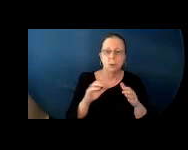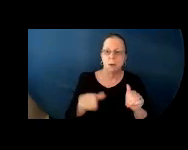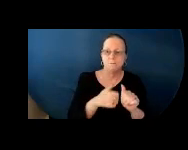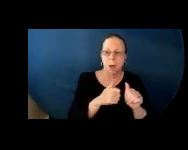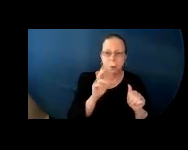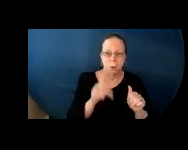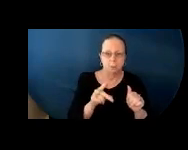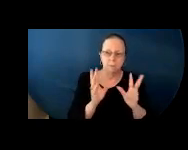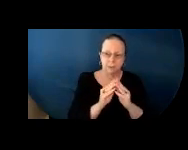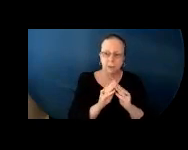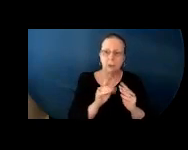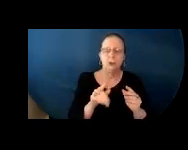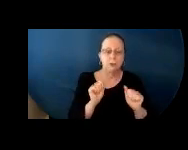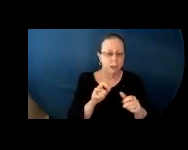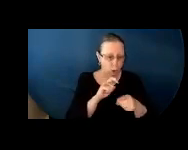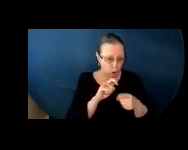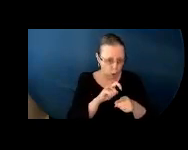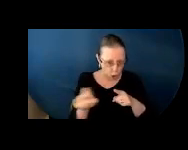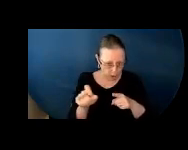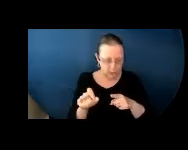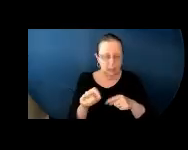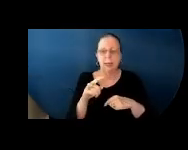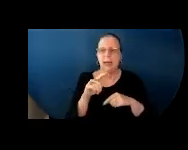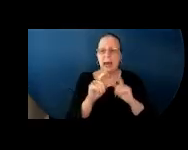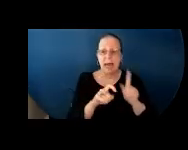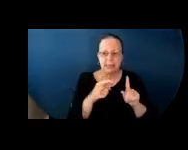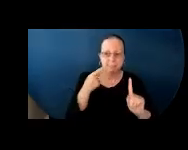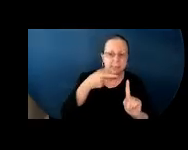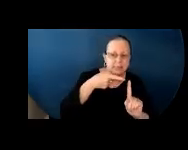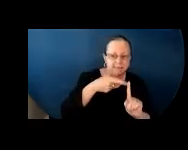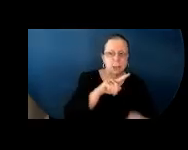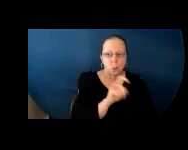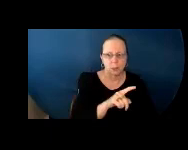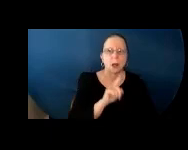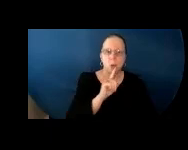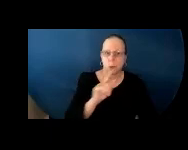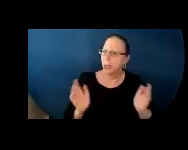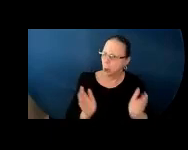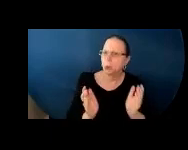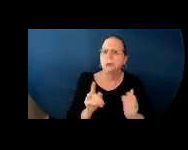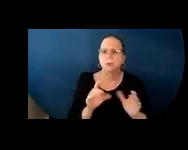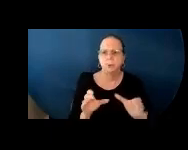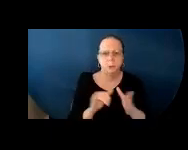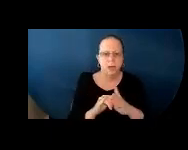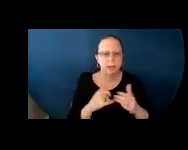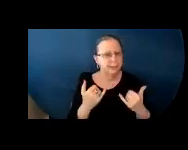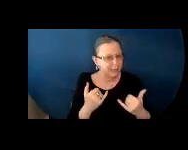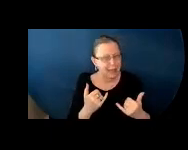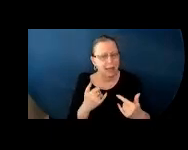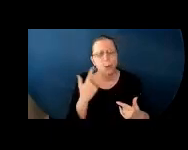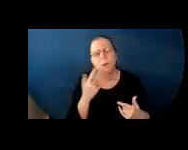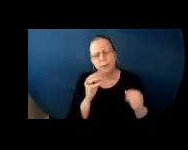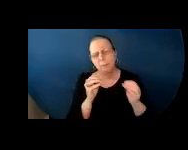where you can call in and ask specific questions. I really encourage you to do that because today, it's just going to be more of